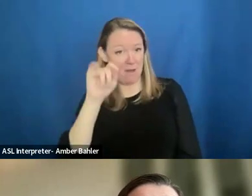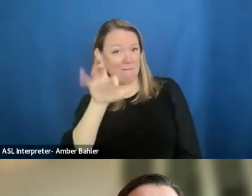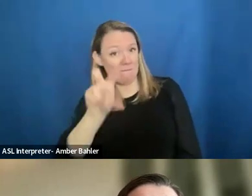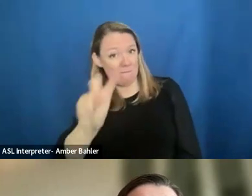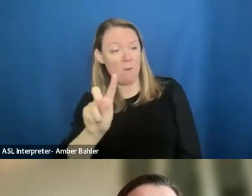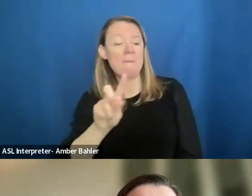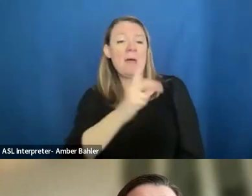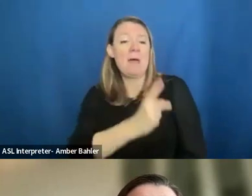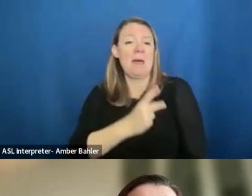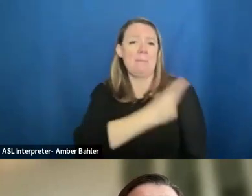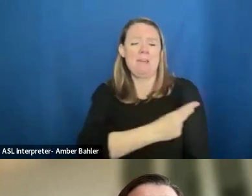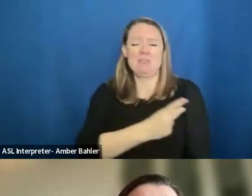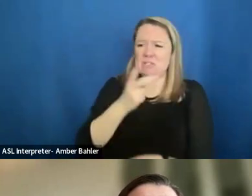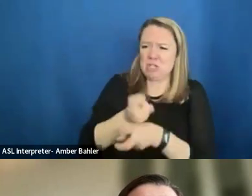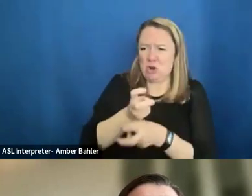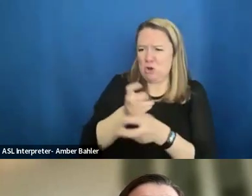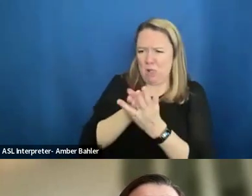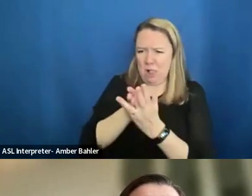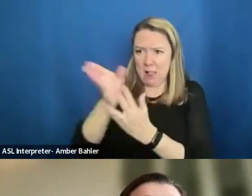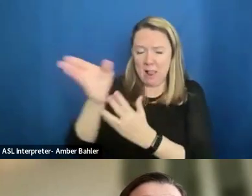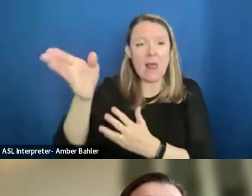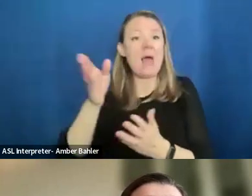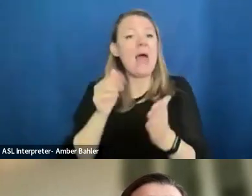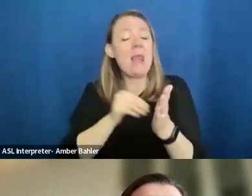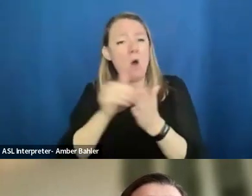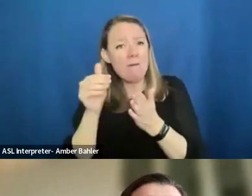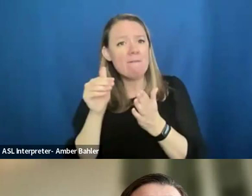people are often faced with people who are